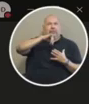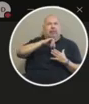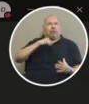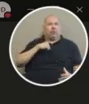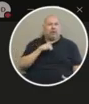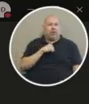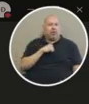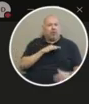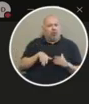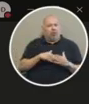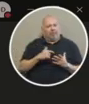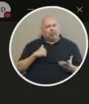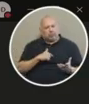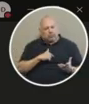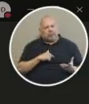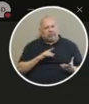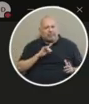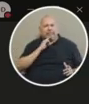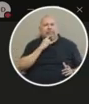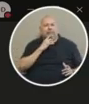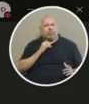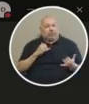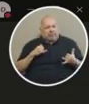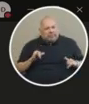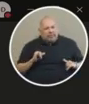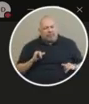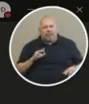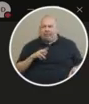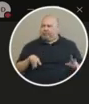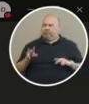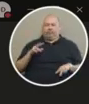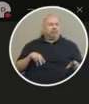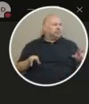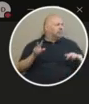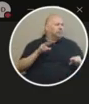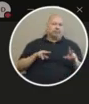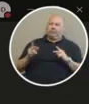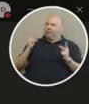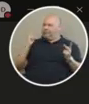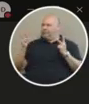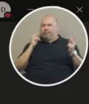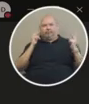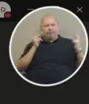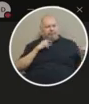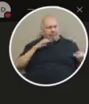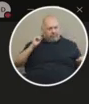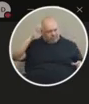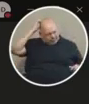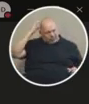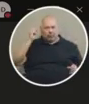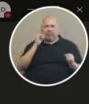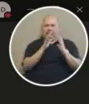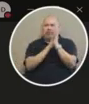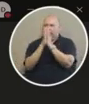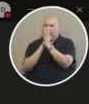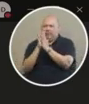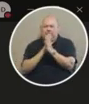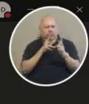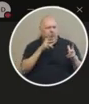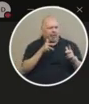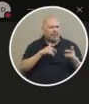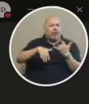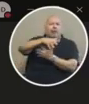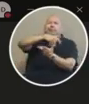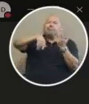we're all of us that are taking this seriously are still looking around and amazed at the amount of cars and other activity